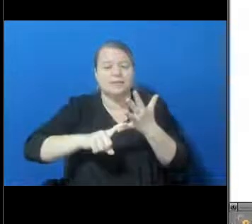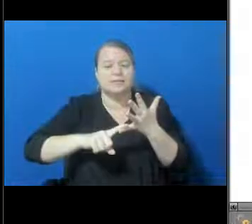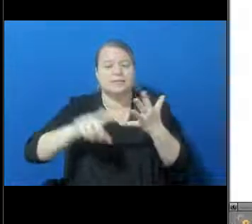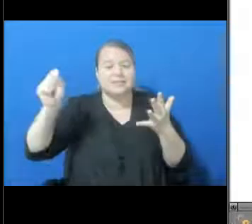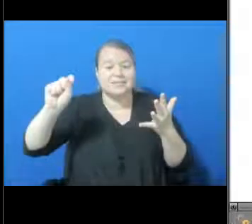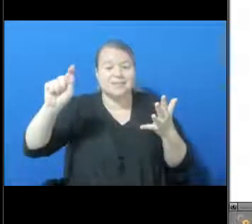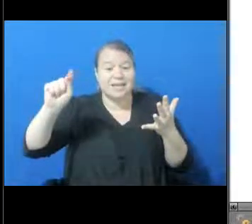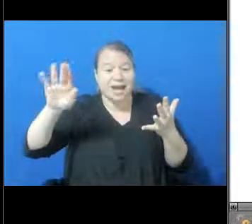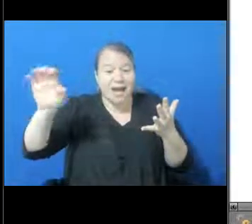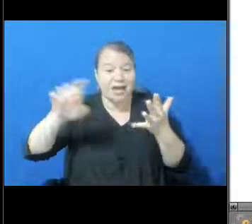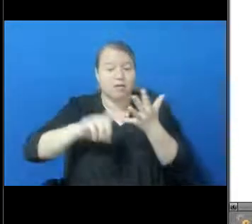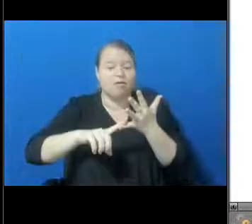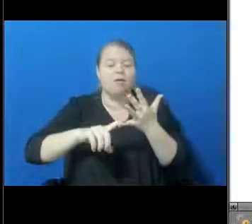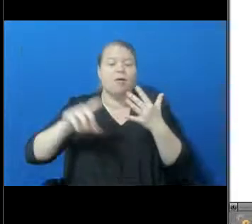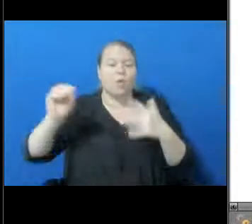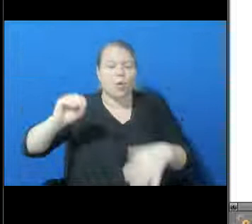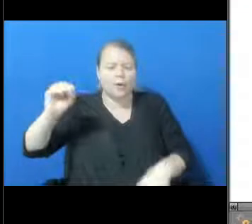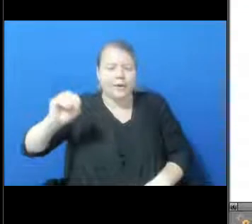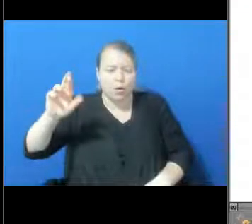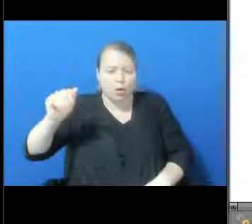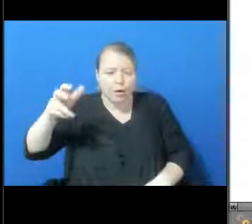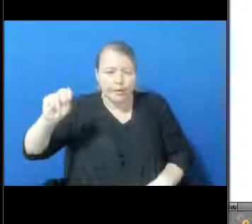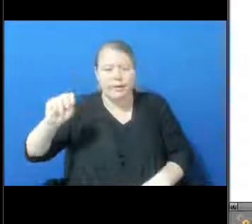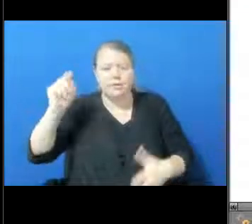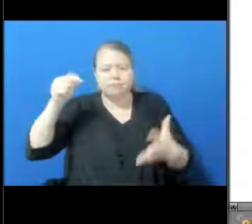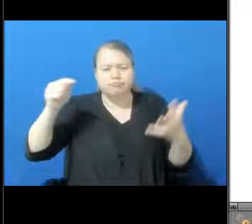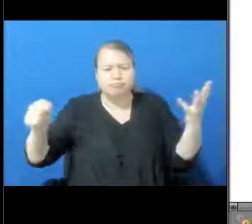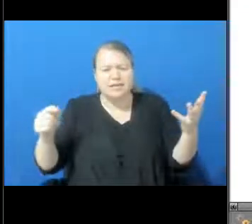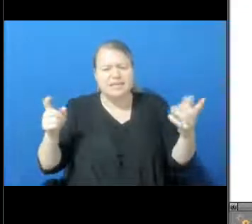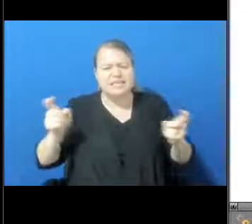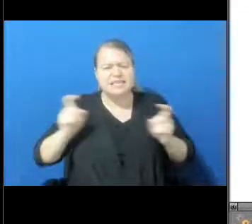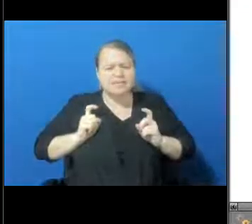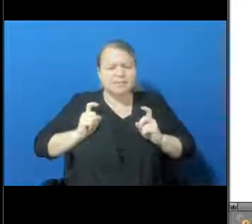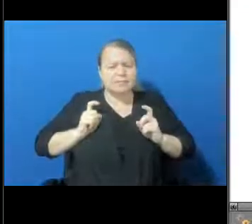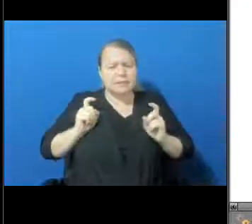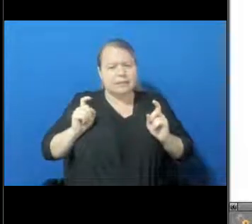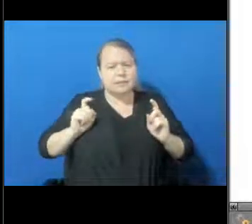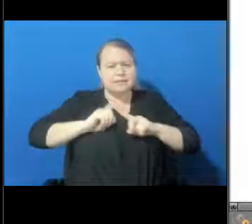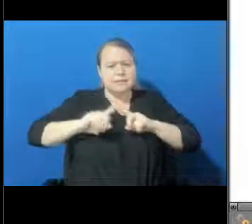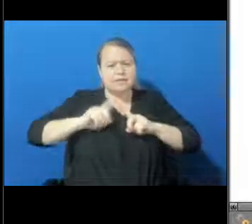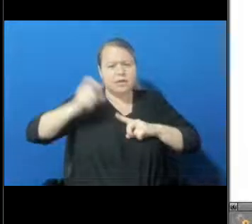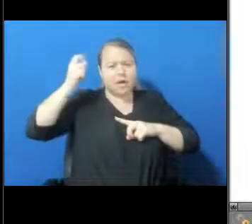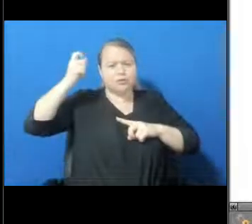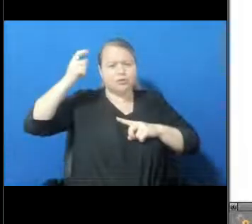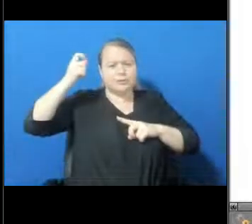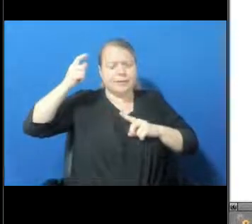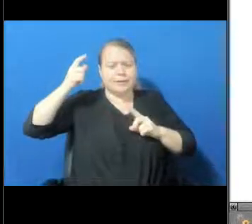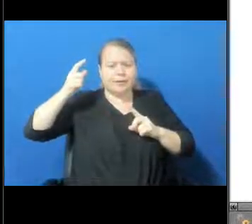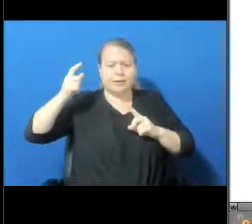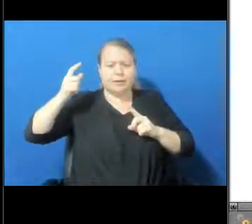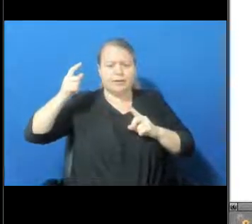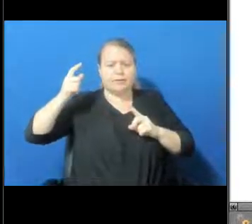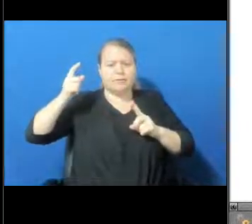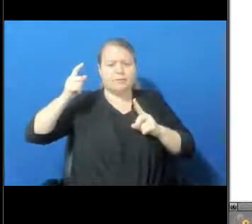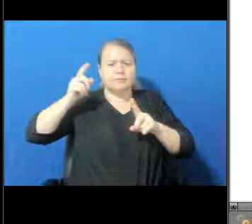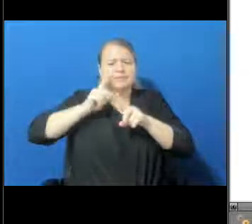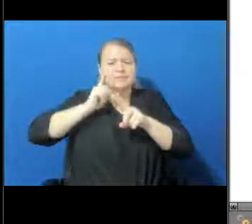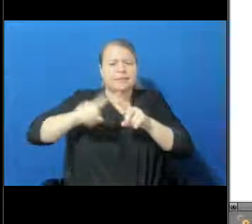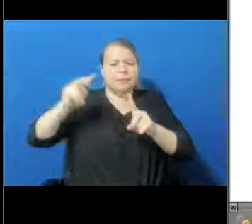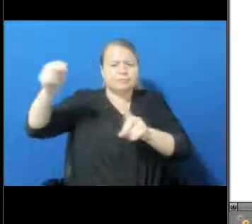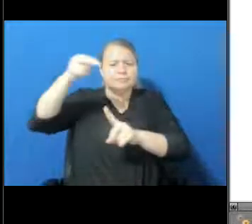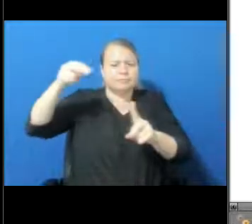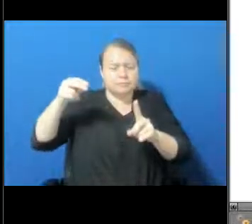Oregon, which gives me a little bit of a leeway and understanding how the project should be developed and what should be put to